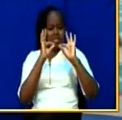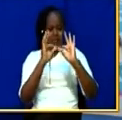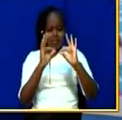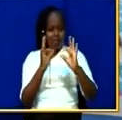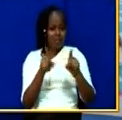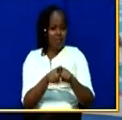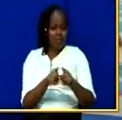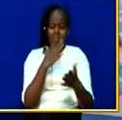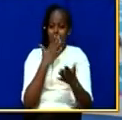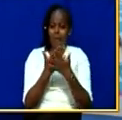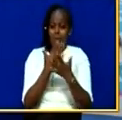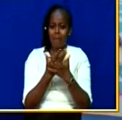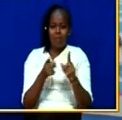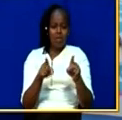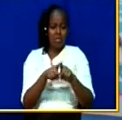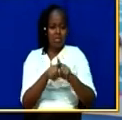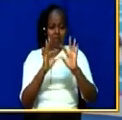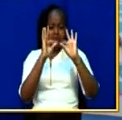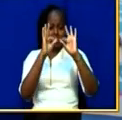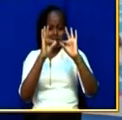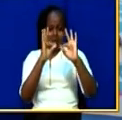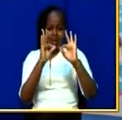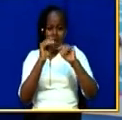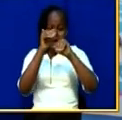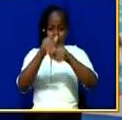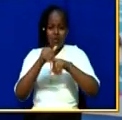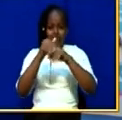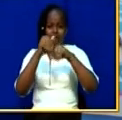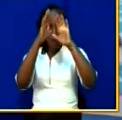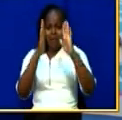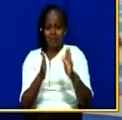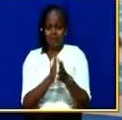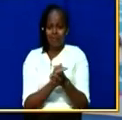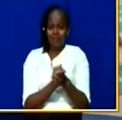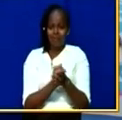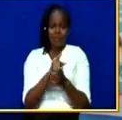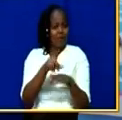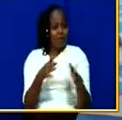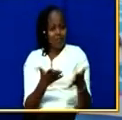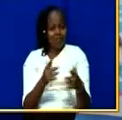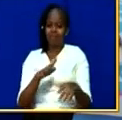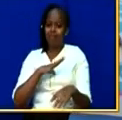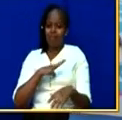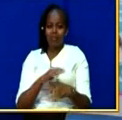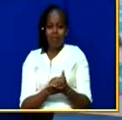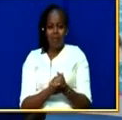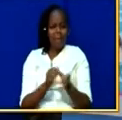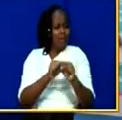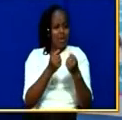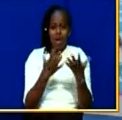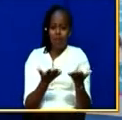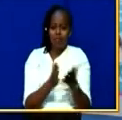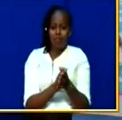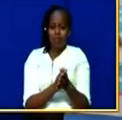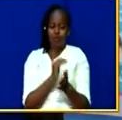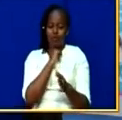Oh, thank you. You're looking like a smart agriculture farmer. Otherwise, you're good? I'm great. How was the break? Not